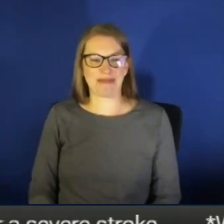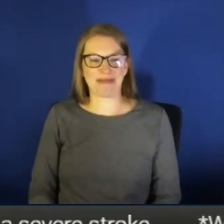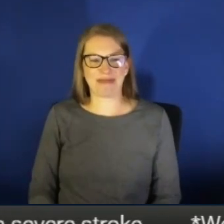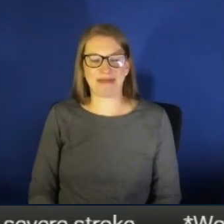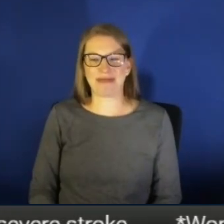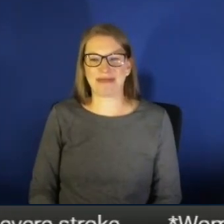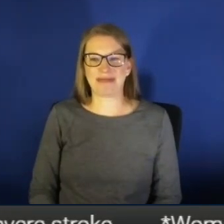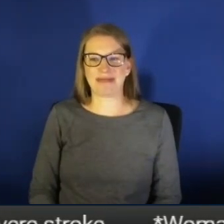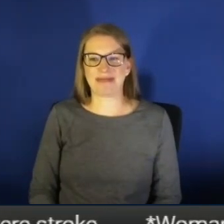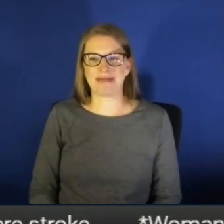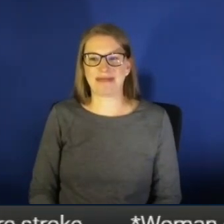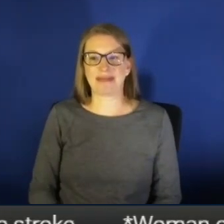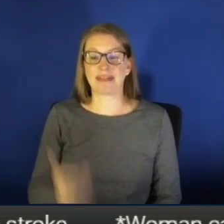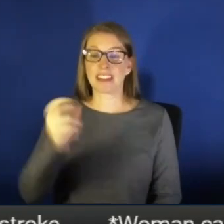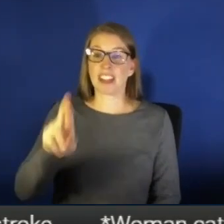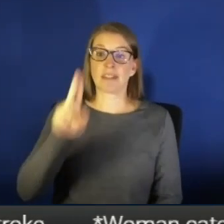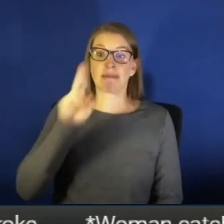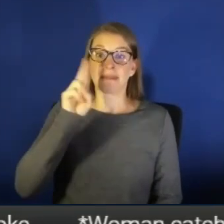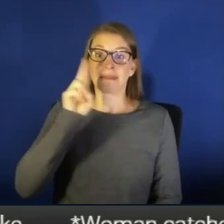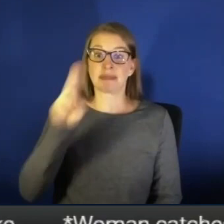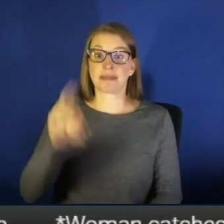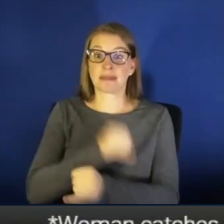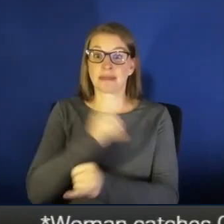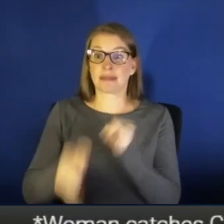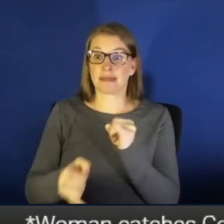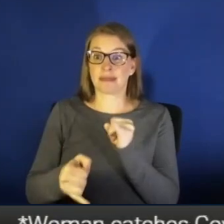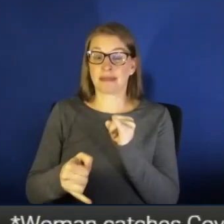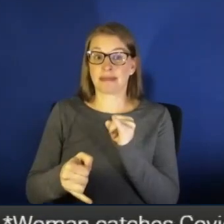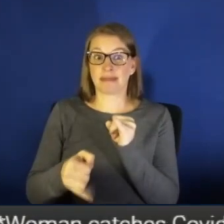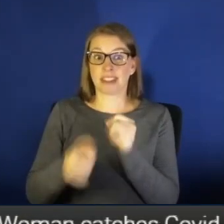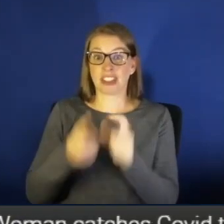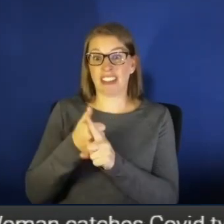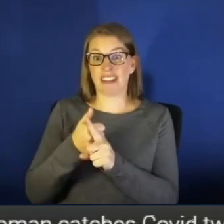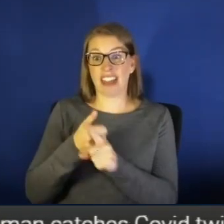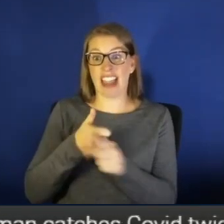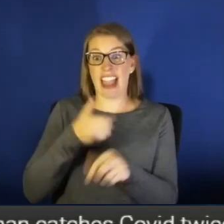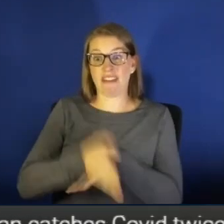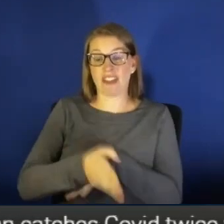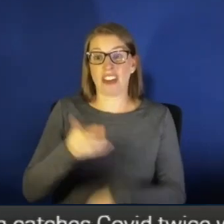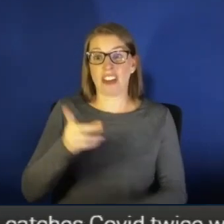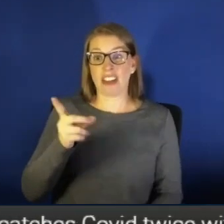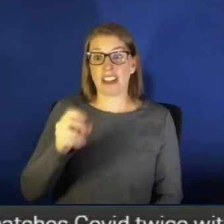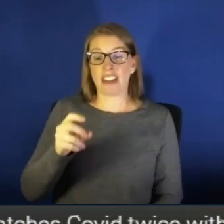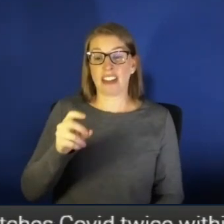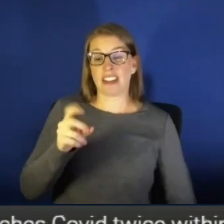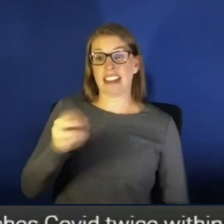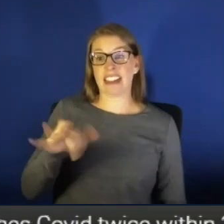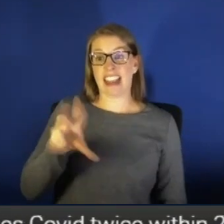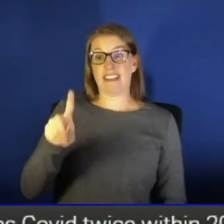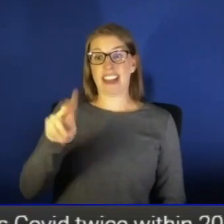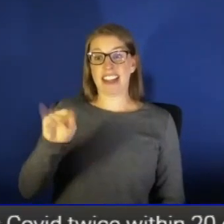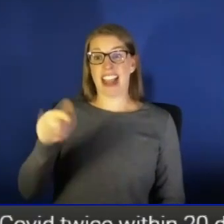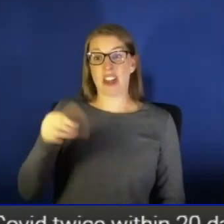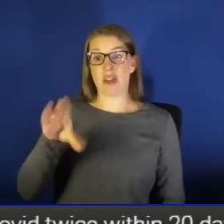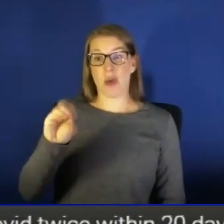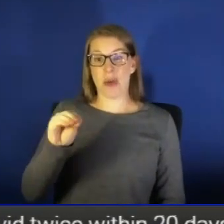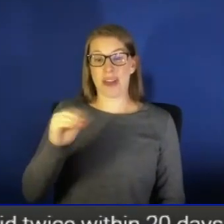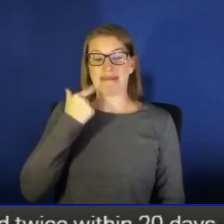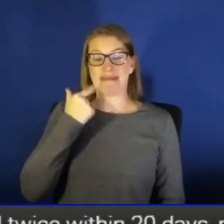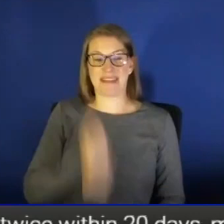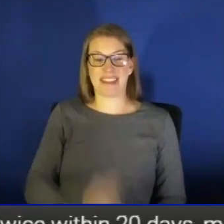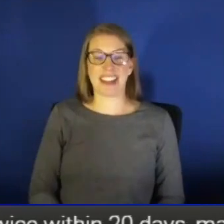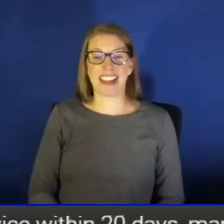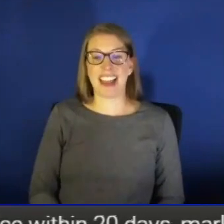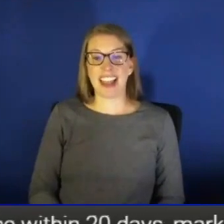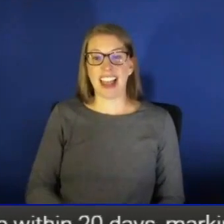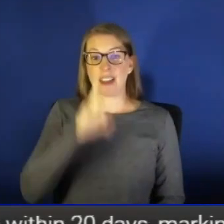All right, Dr. Hawkinson, you've got to follow David Nigro. What do you got for us? I don't think you can follow that. I think it's just great, sage advice. It's something we